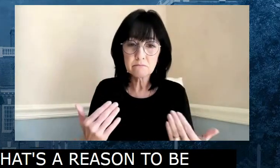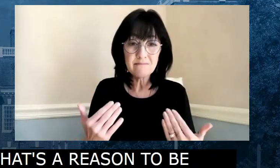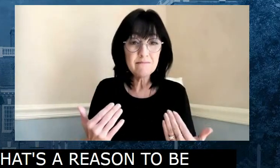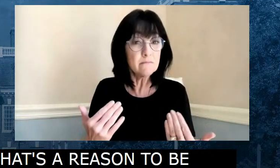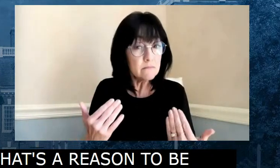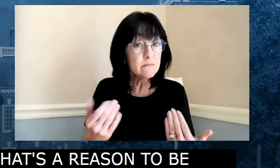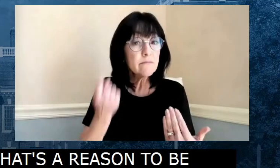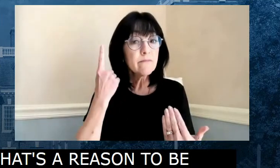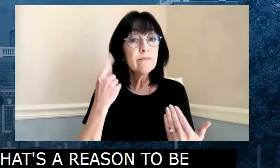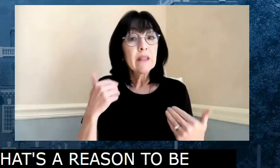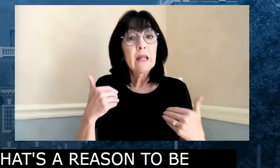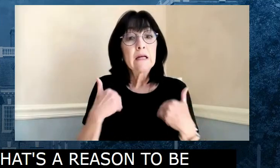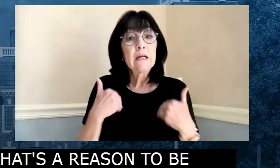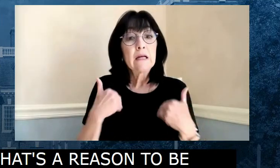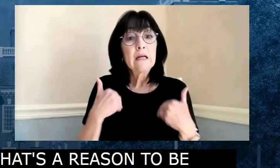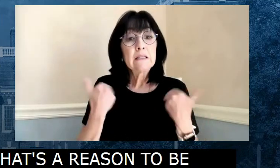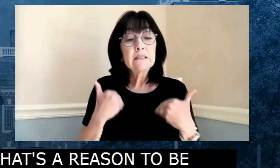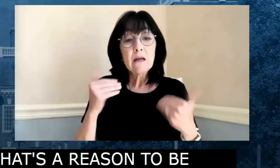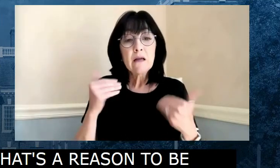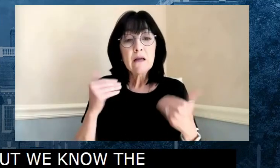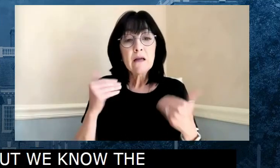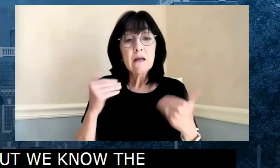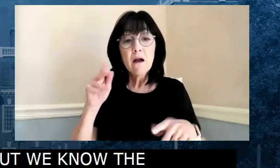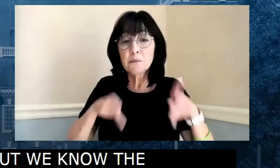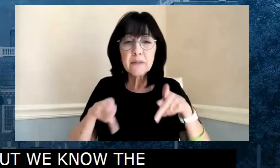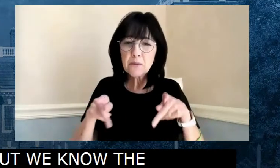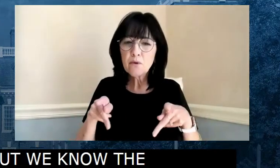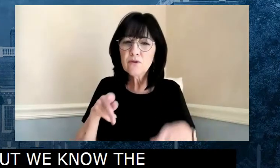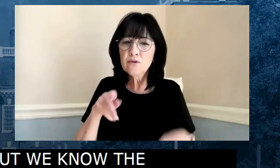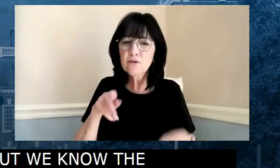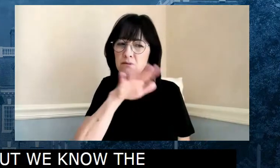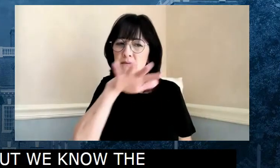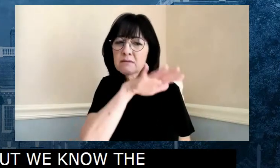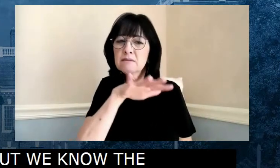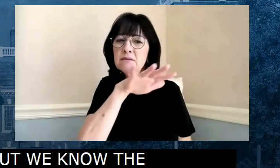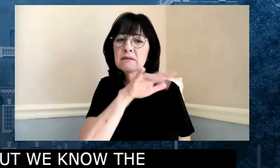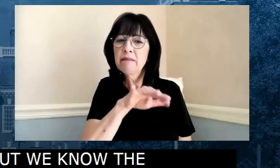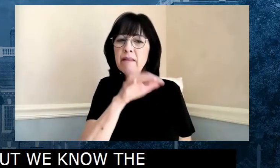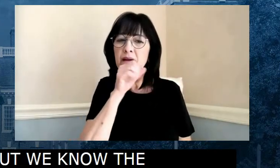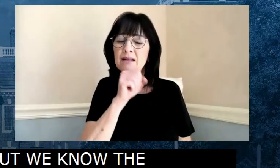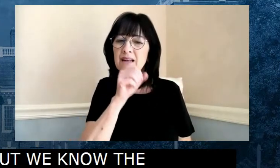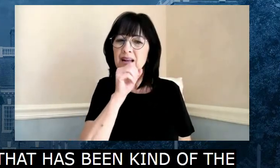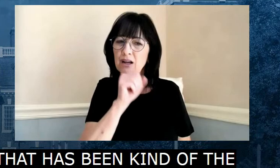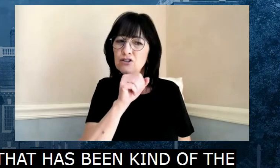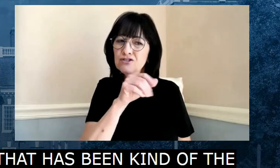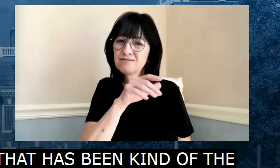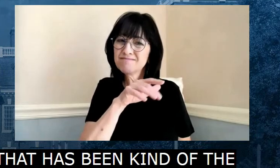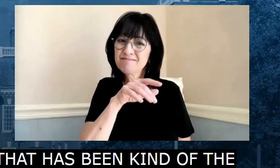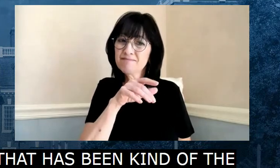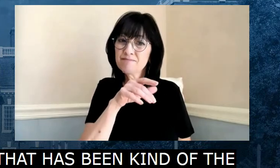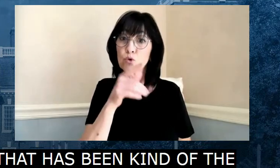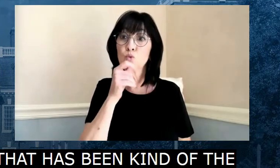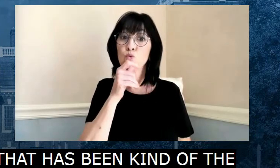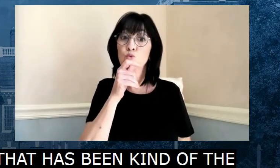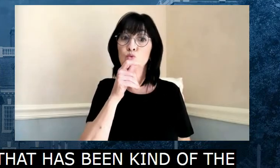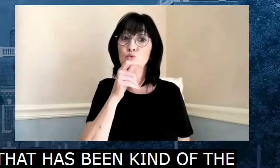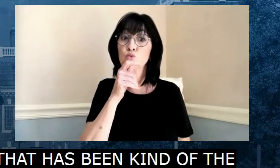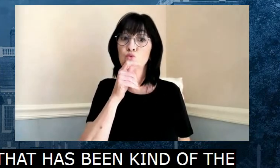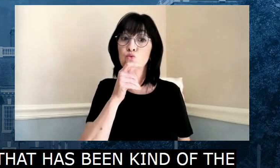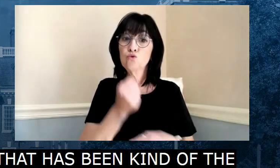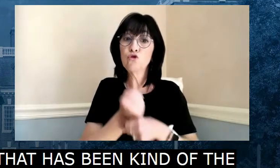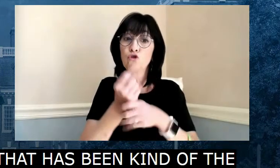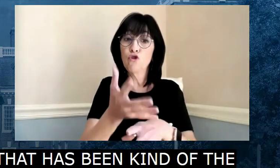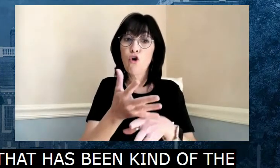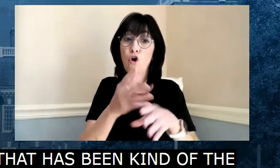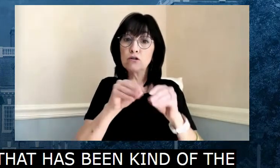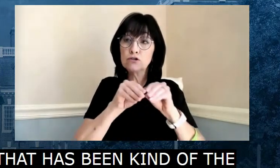population, that has been kind of the source of some of this spread over the last several months is